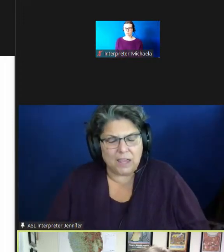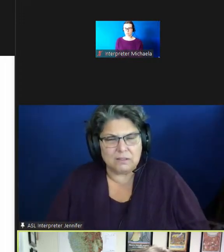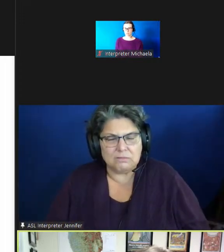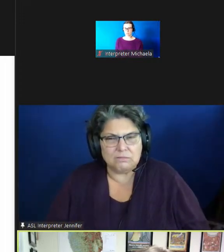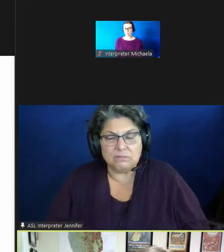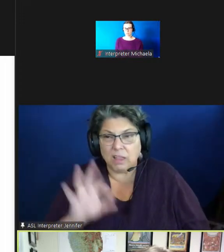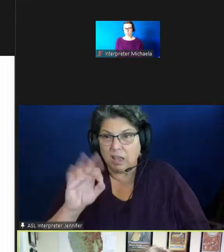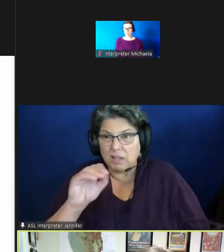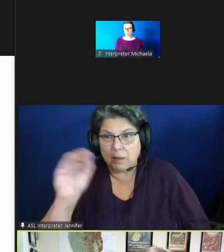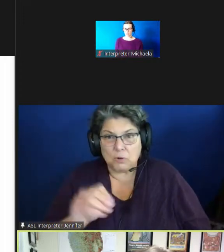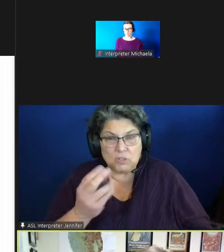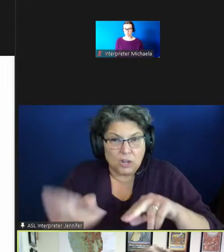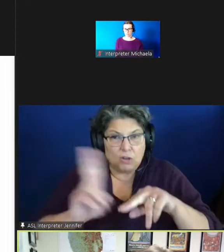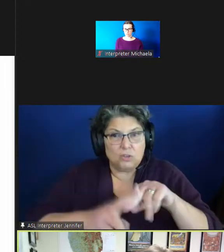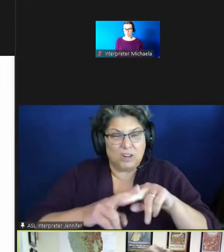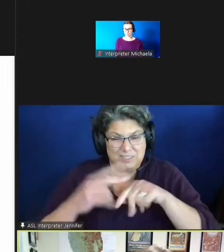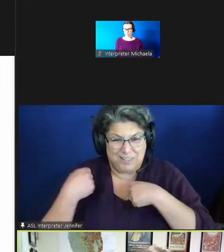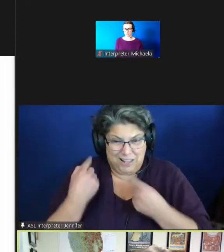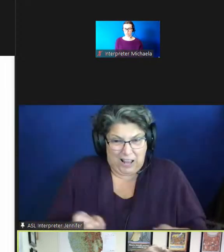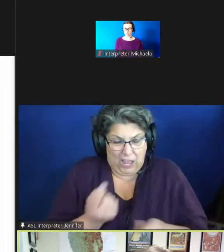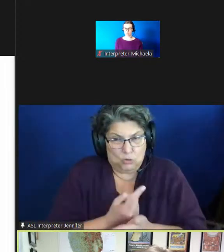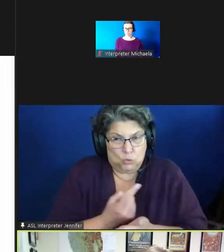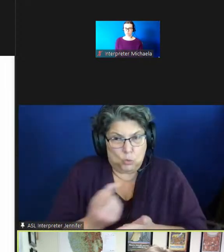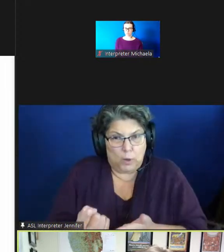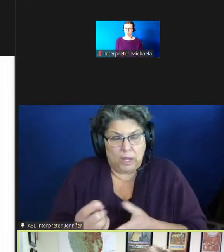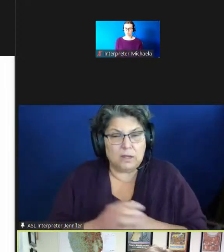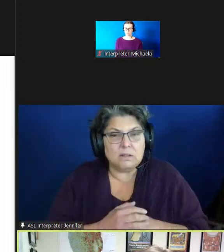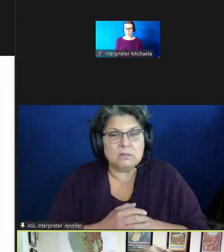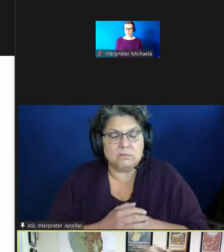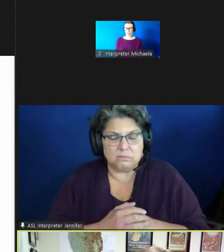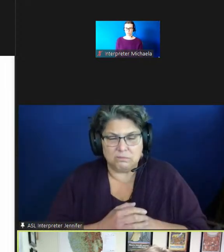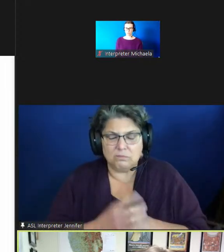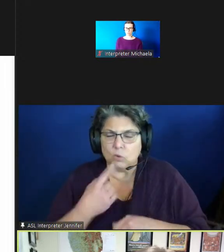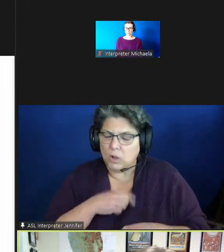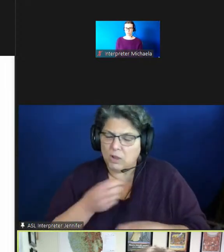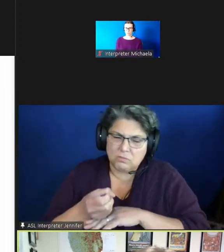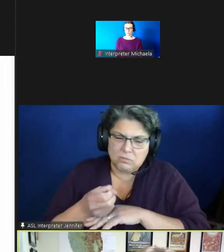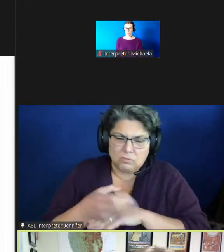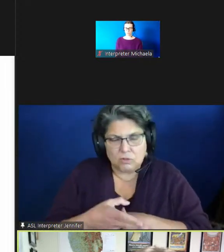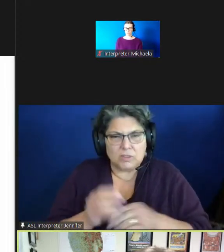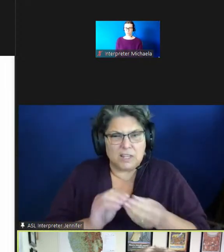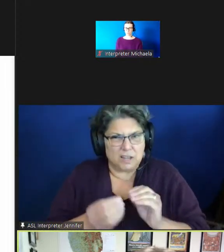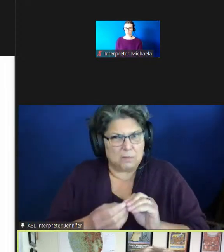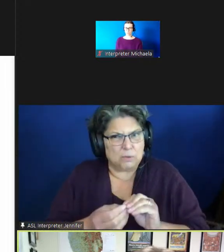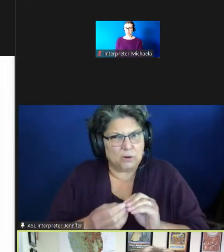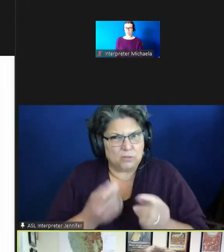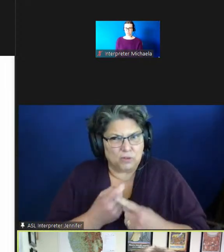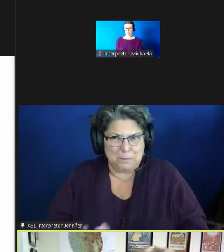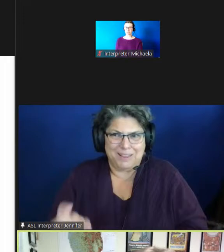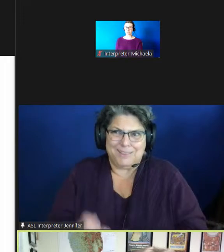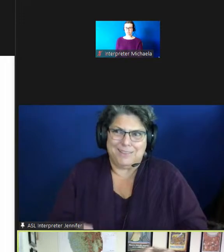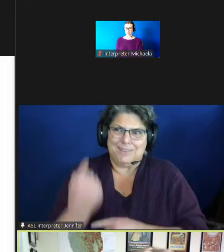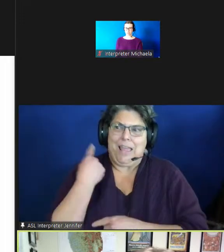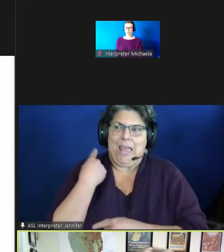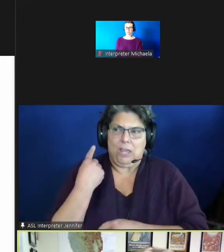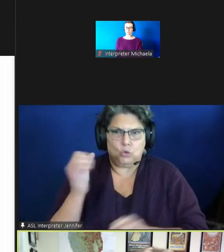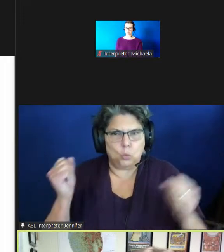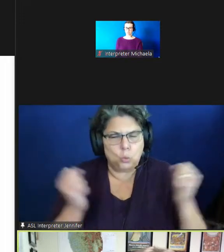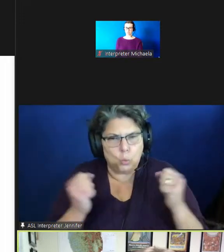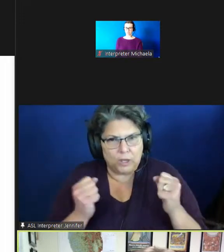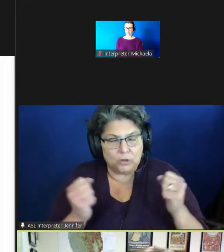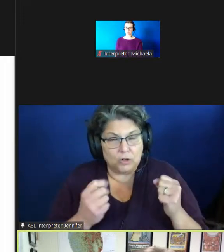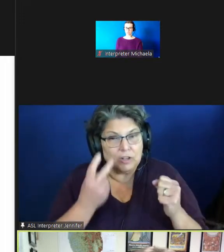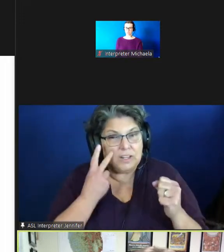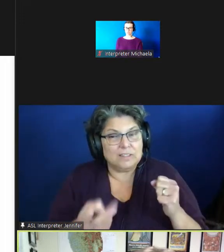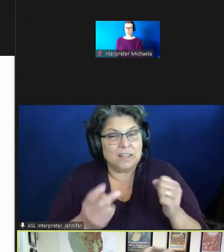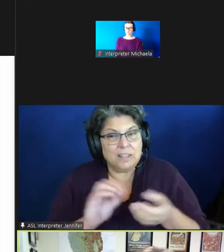90% increase in the last week. We have exceeded the level of last winter's surge. As you can see, the rate of